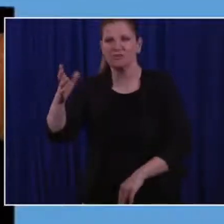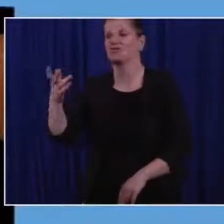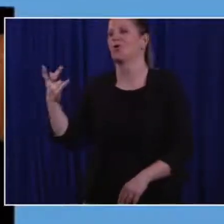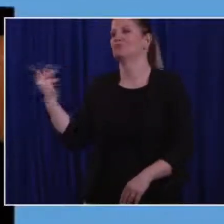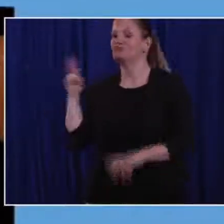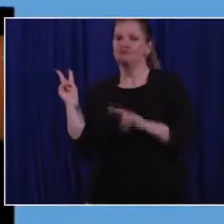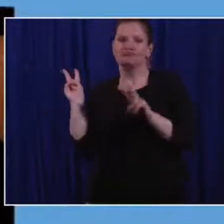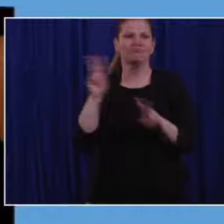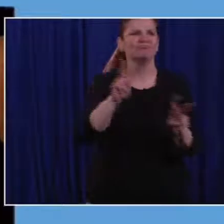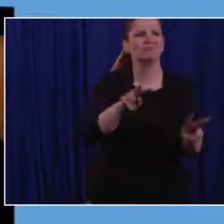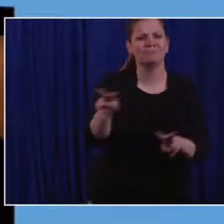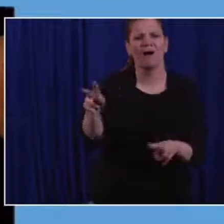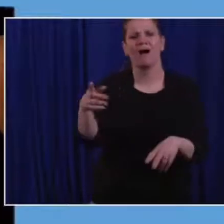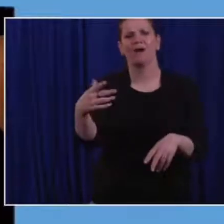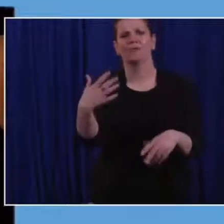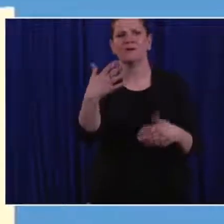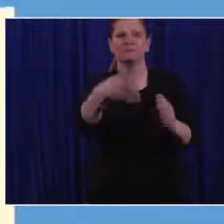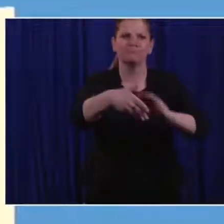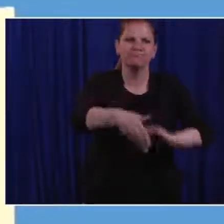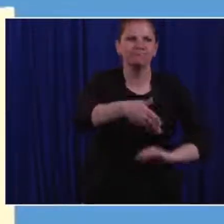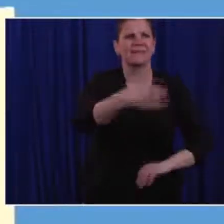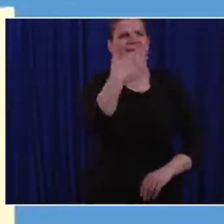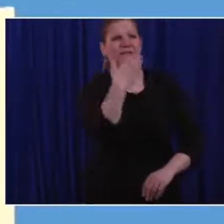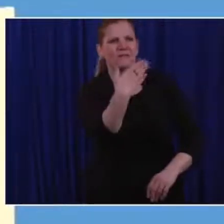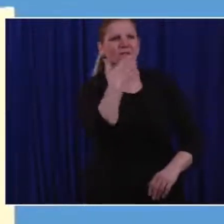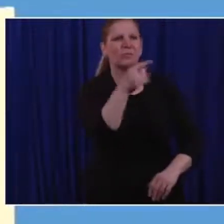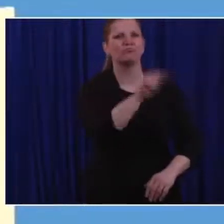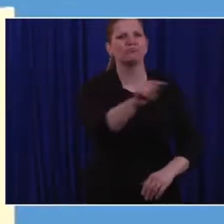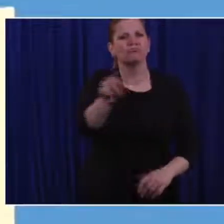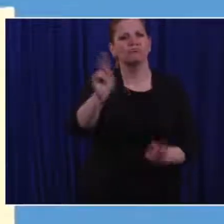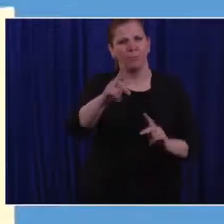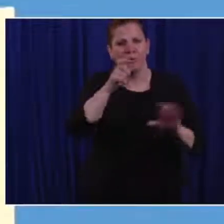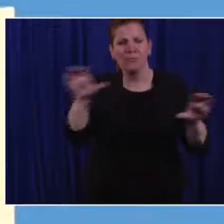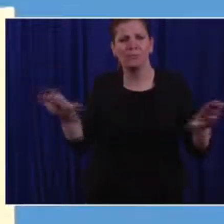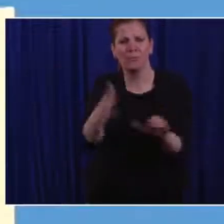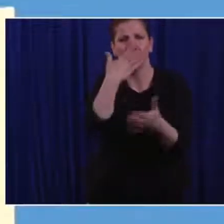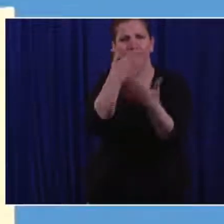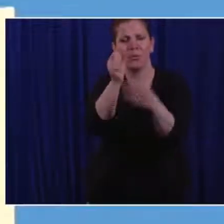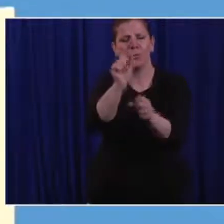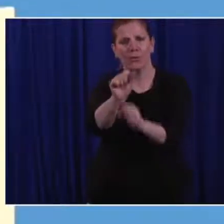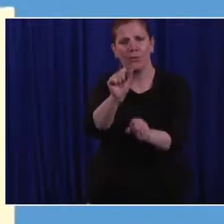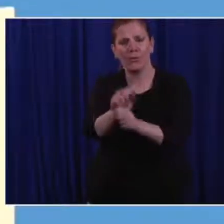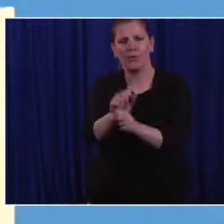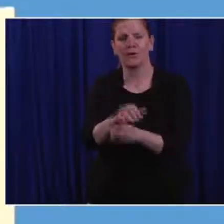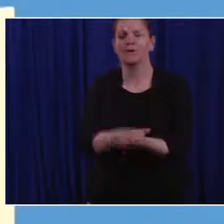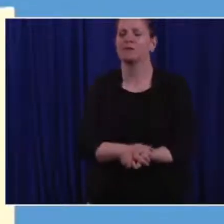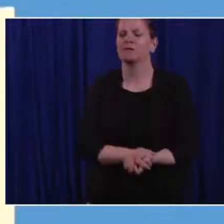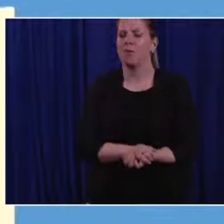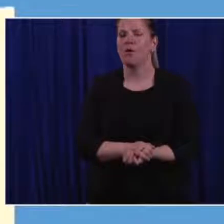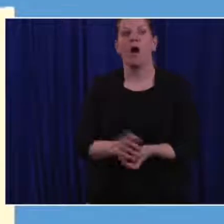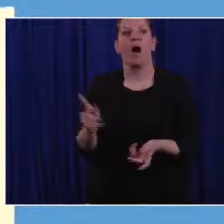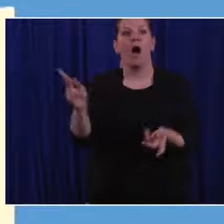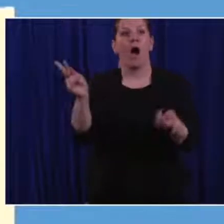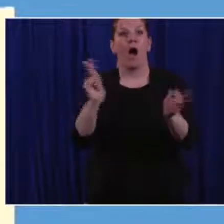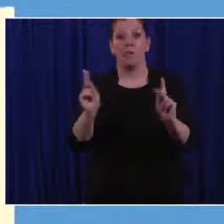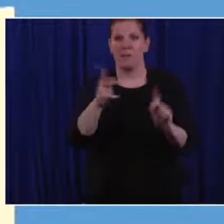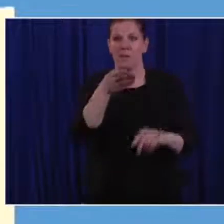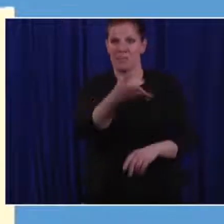volunteers who are making a difference. The individuals that we talked to had such a sense of